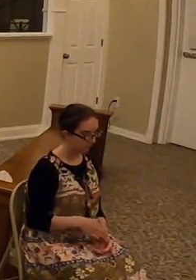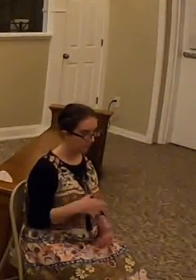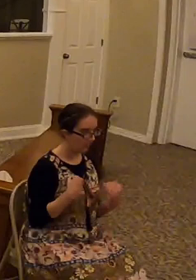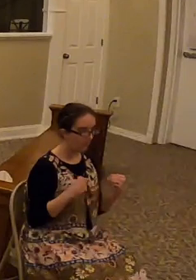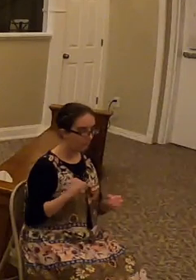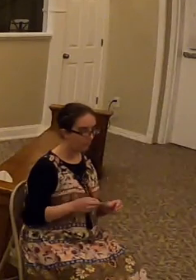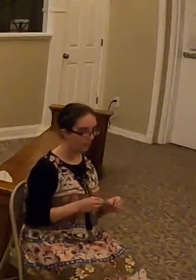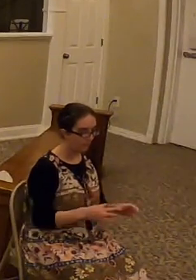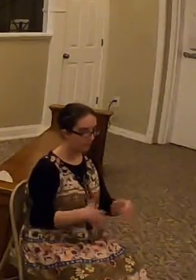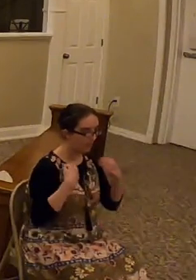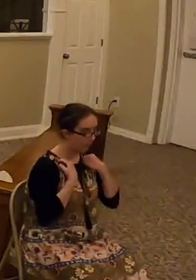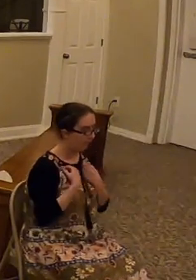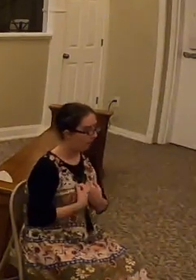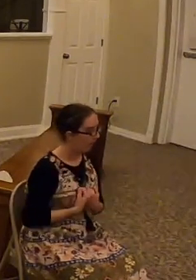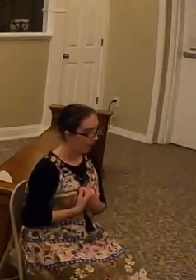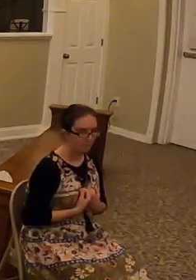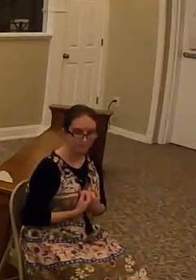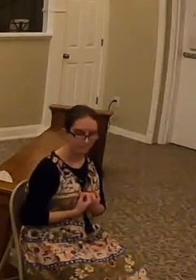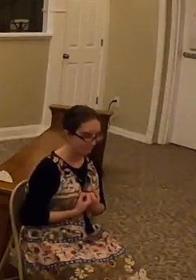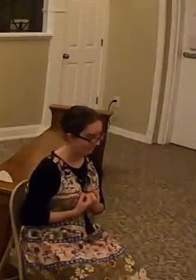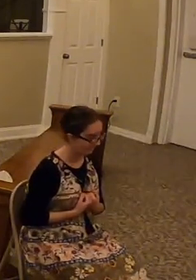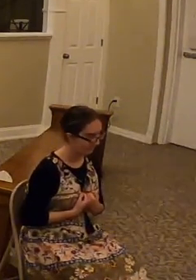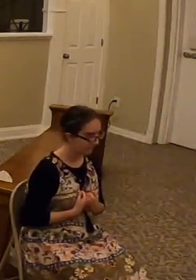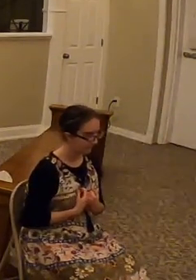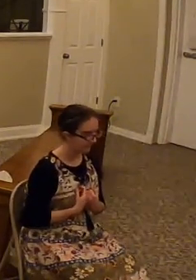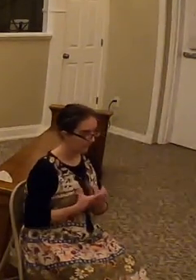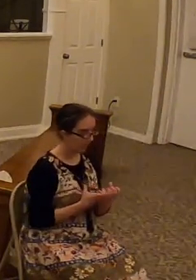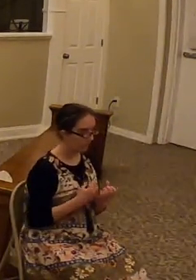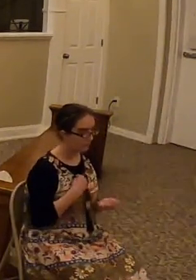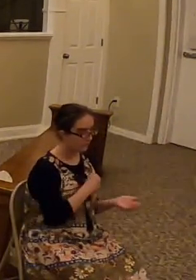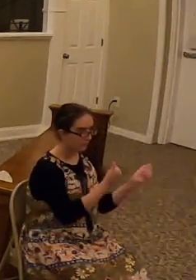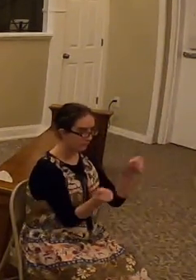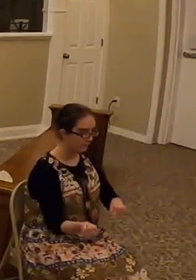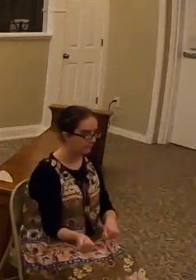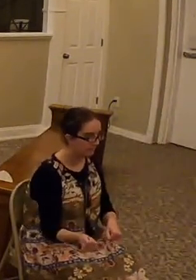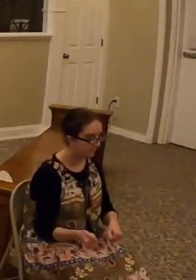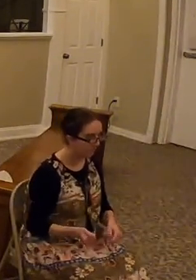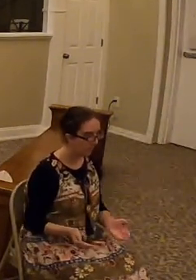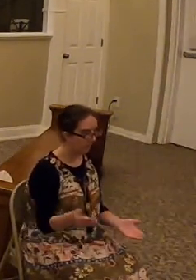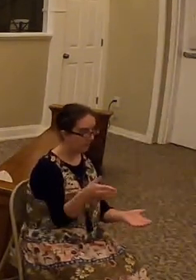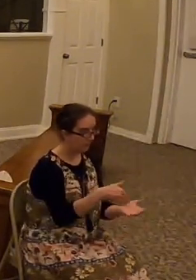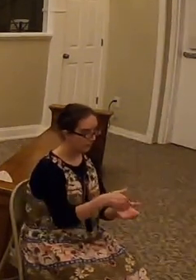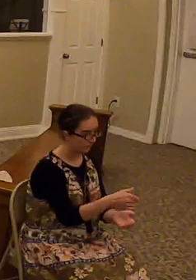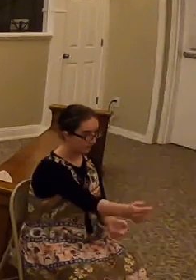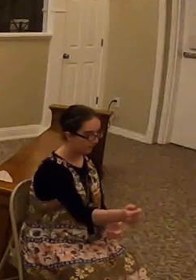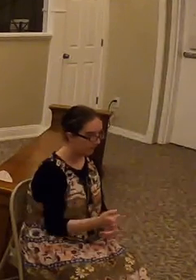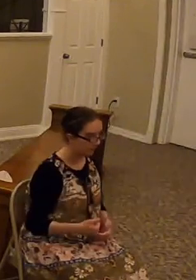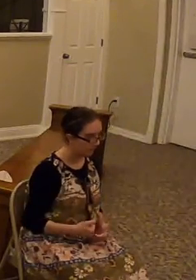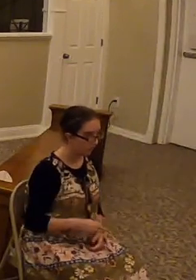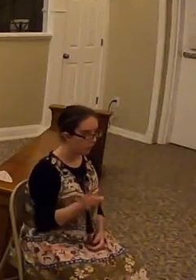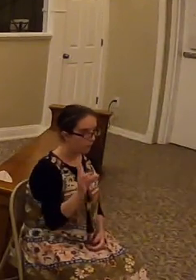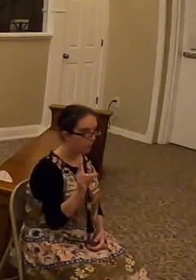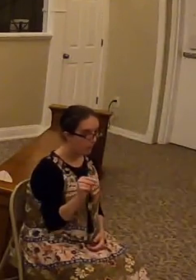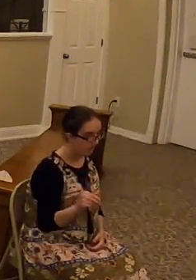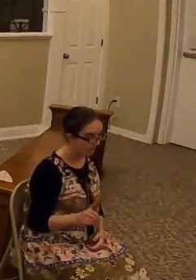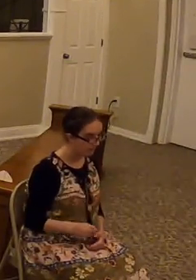I'll have to go home and give me some clothes. But I want you to baptize me right, you know, when I get back."